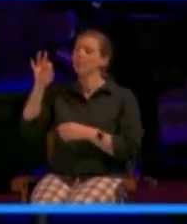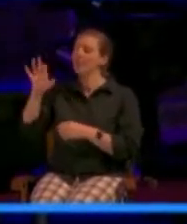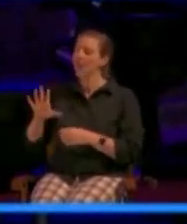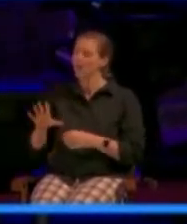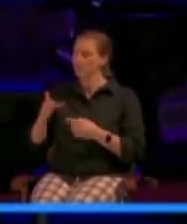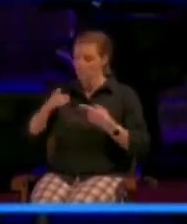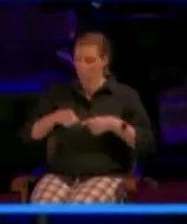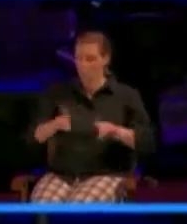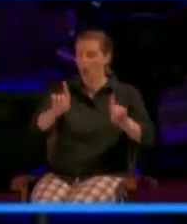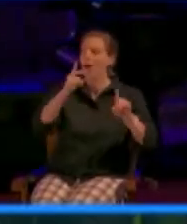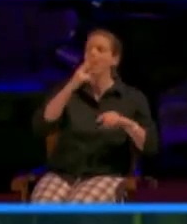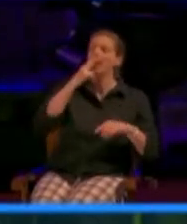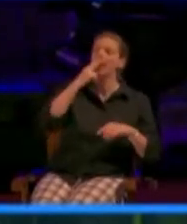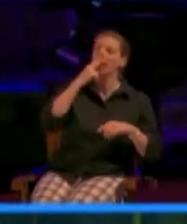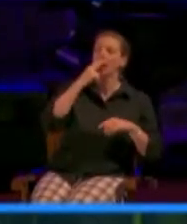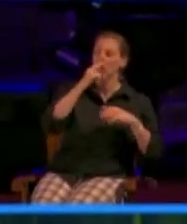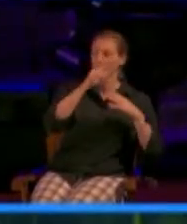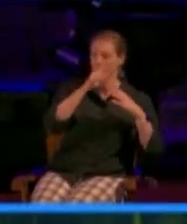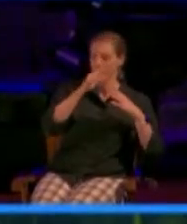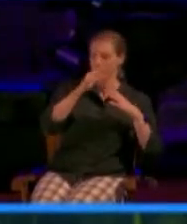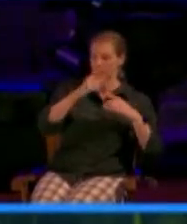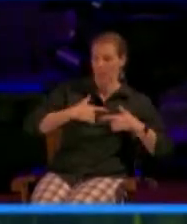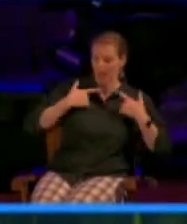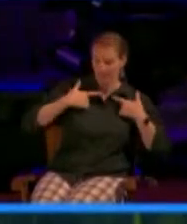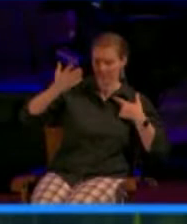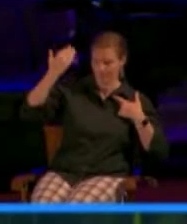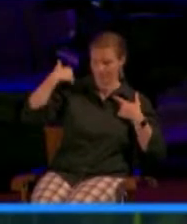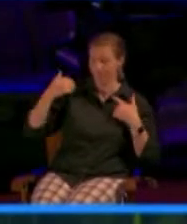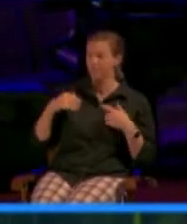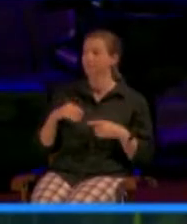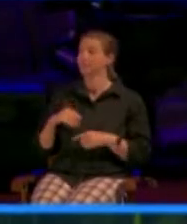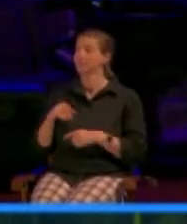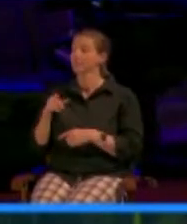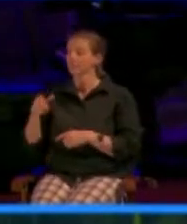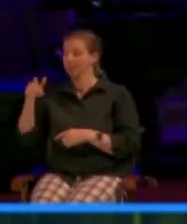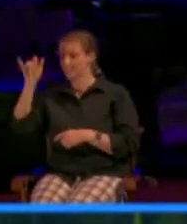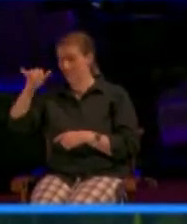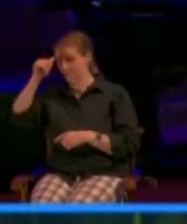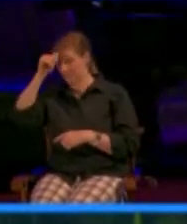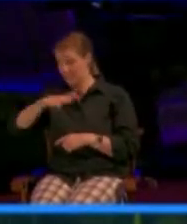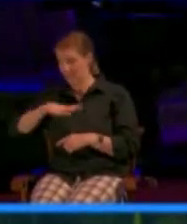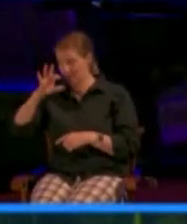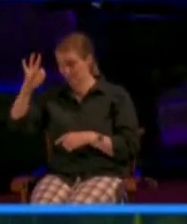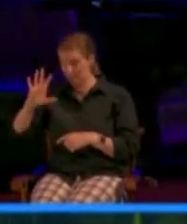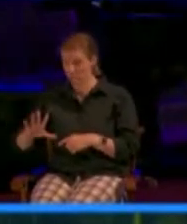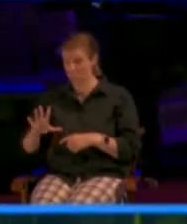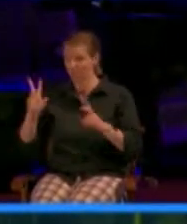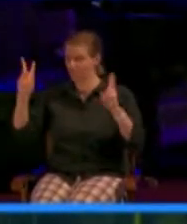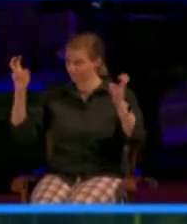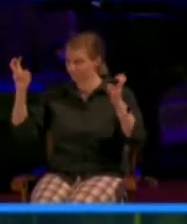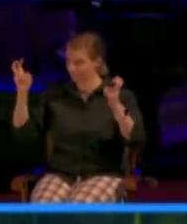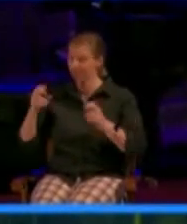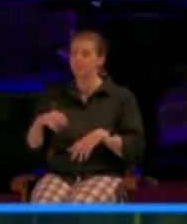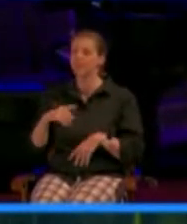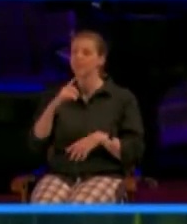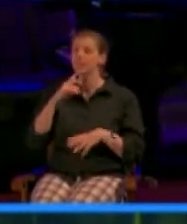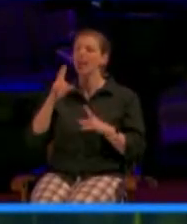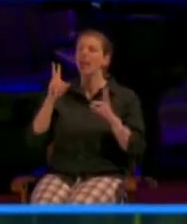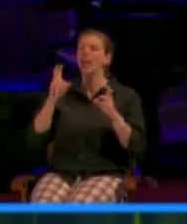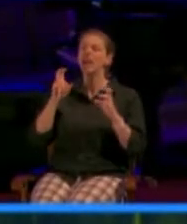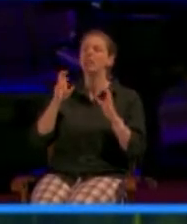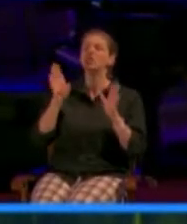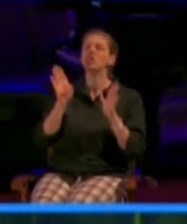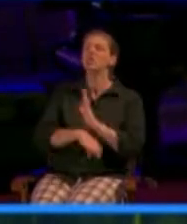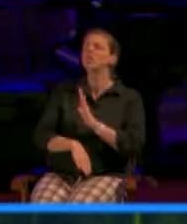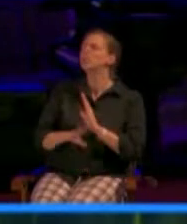they're going to put on the screen a statement he made about cheap grace, and I'd like to read that for you this morning if I may. Cheap grace is the preaching